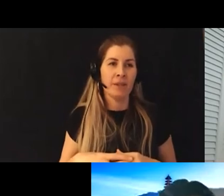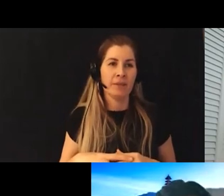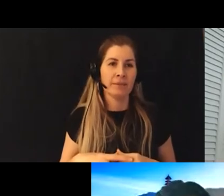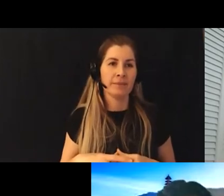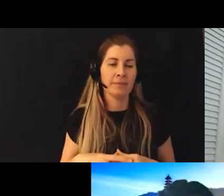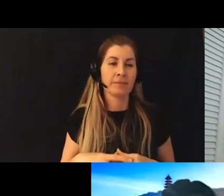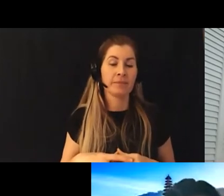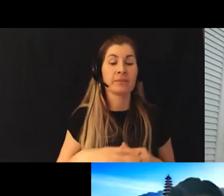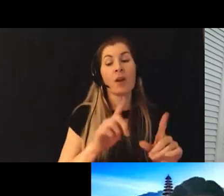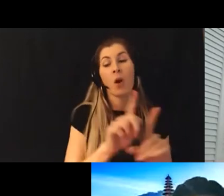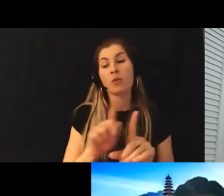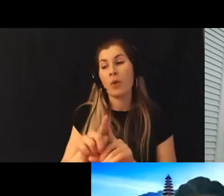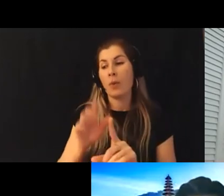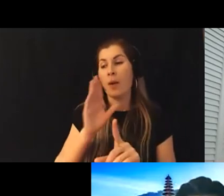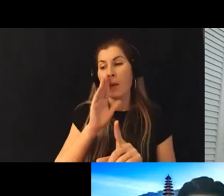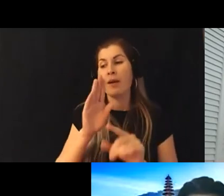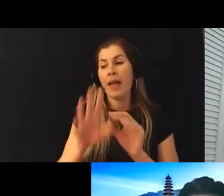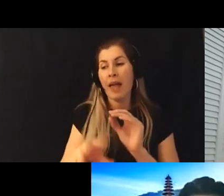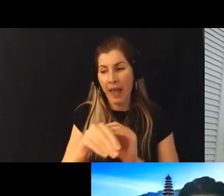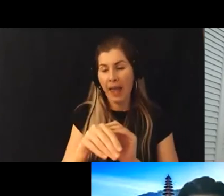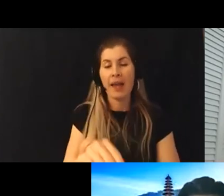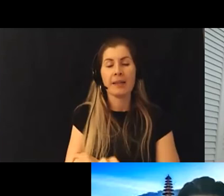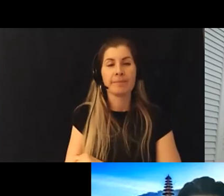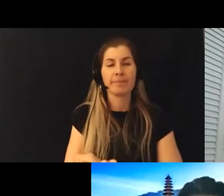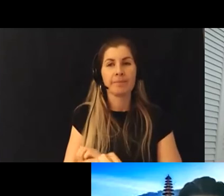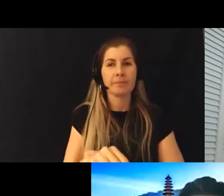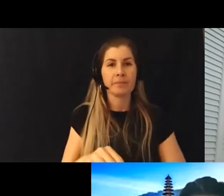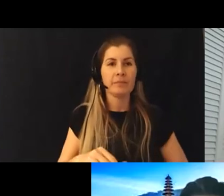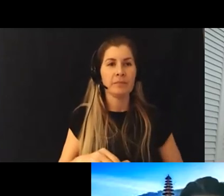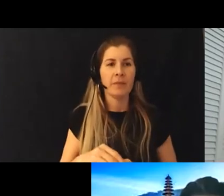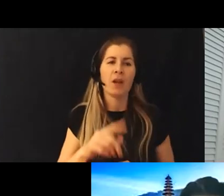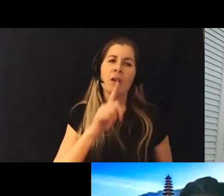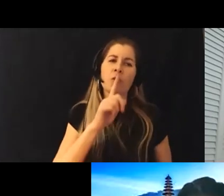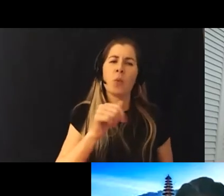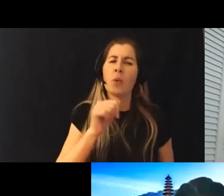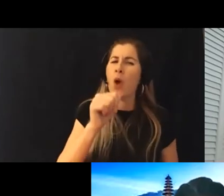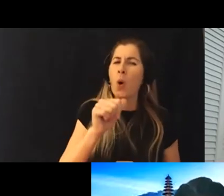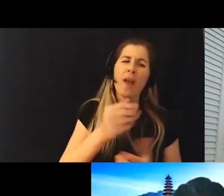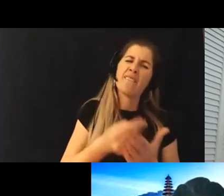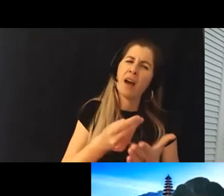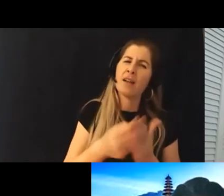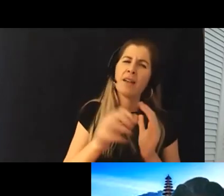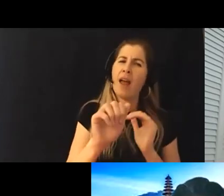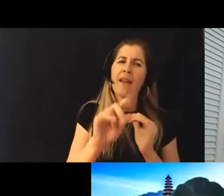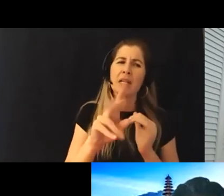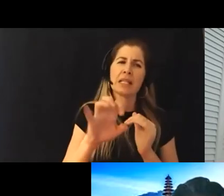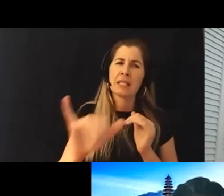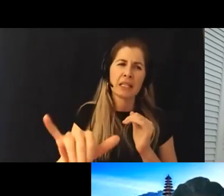And I'll just add, you know, we don't fund advocacy. We don't really even talk about